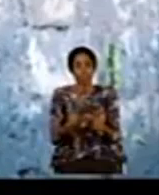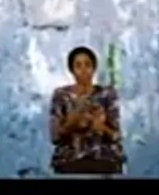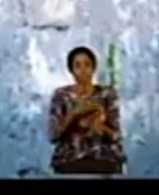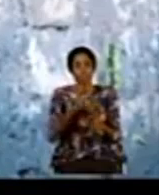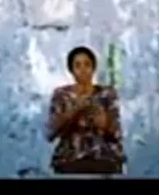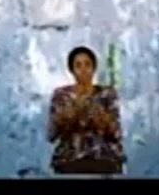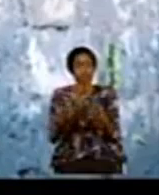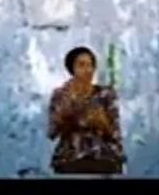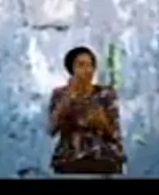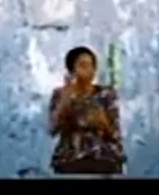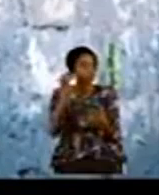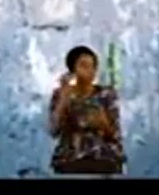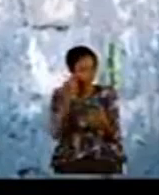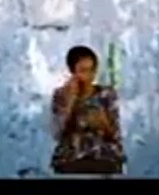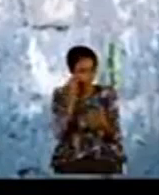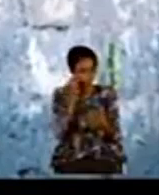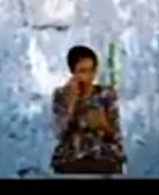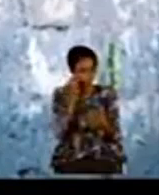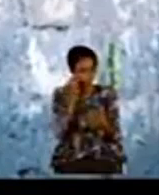went back home,